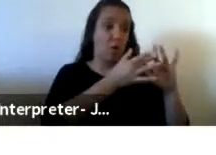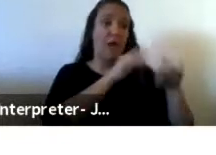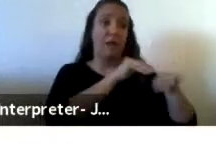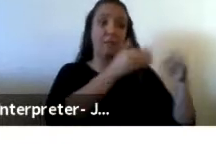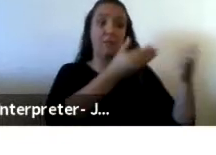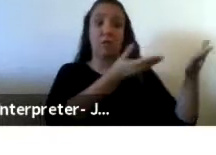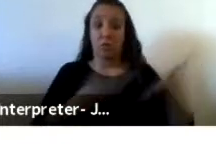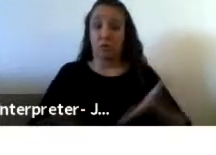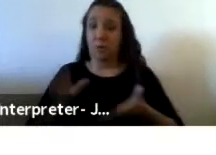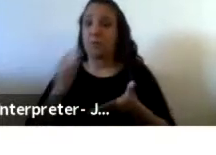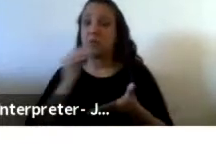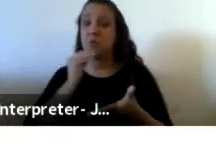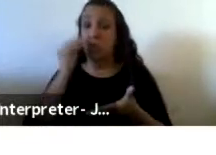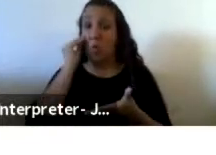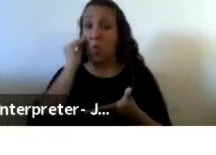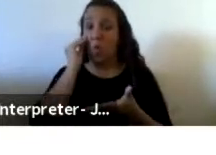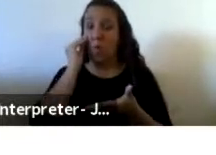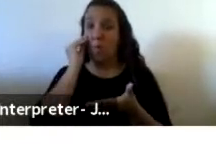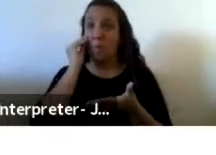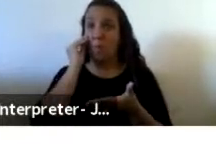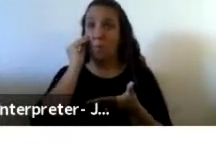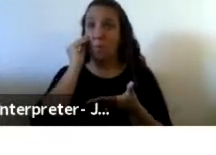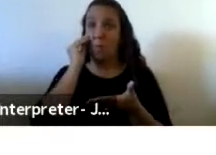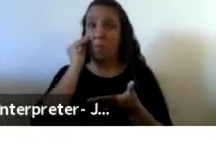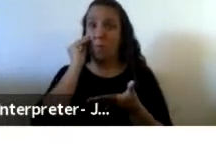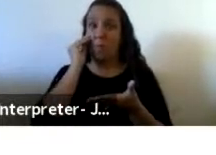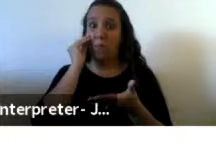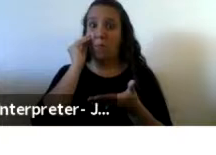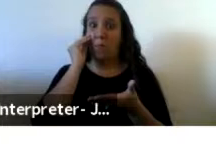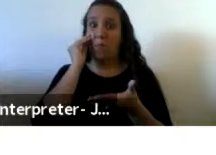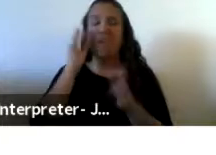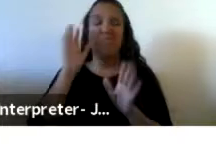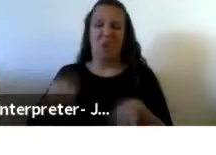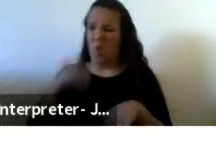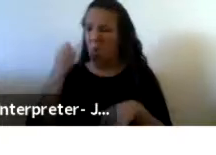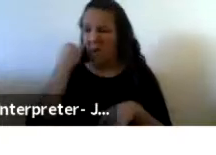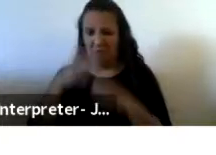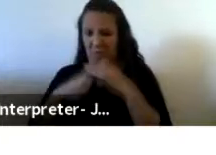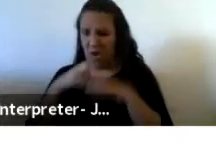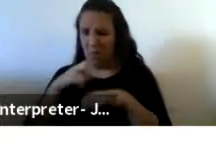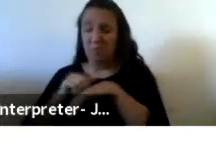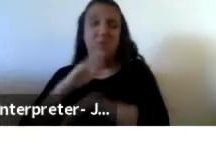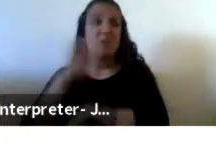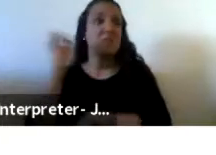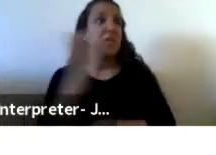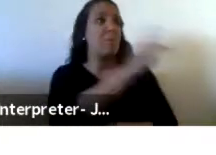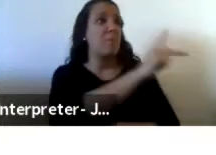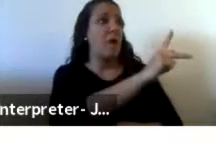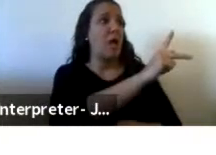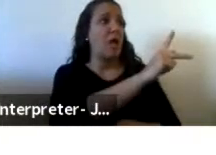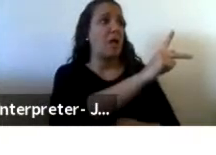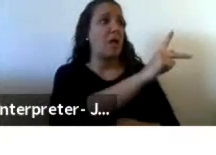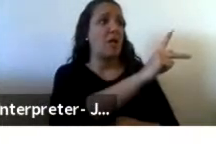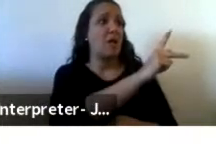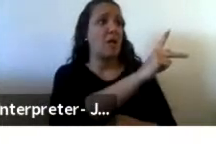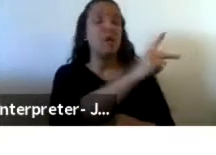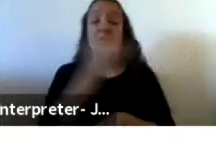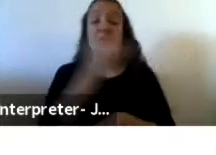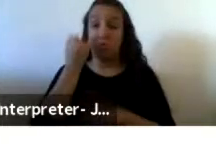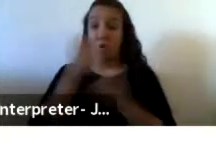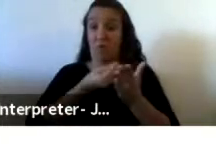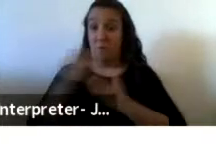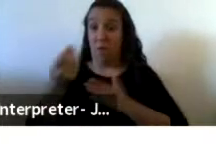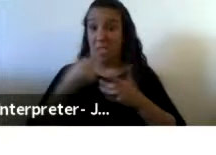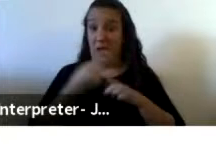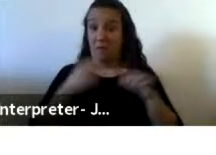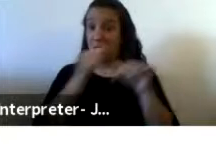your home. And instead of having to go and ship it back or have it picked up and so forth, they're giving access. So if you buy something from Amazon,